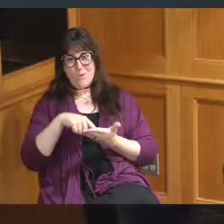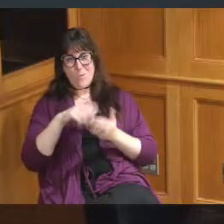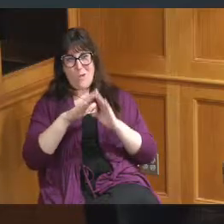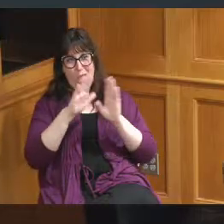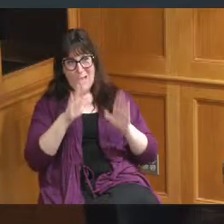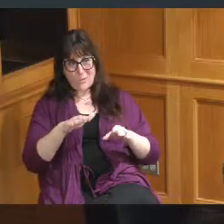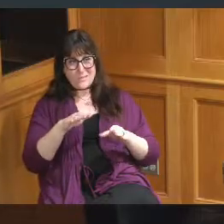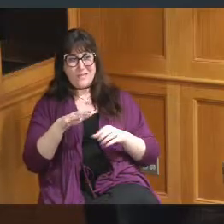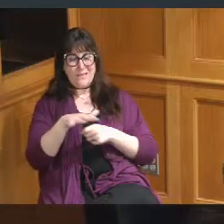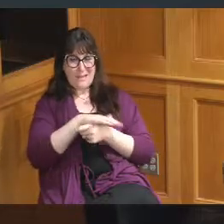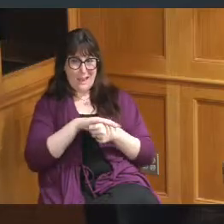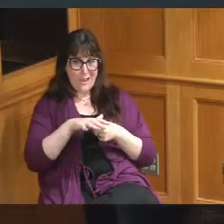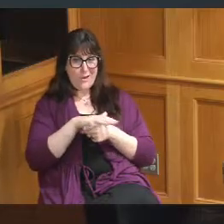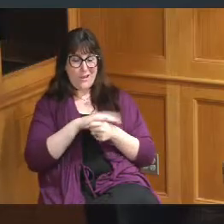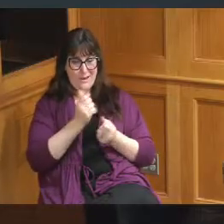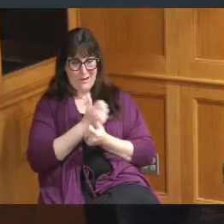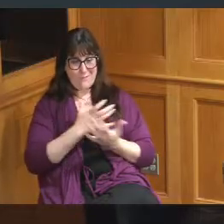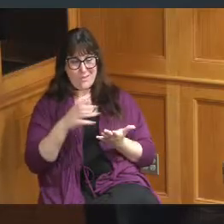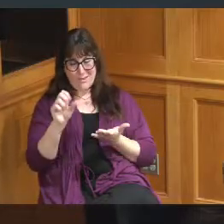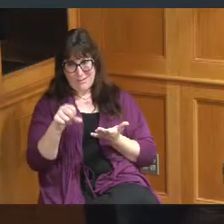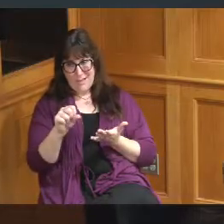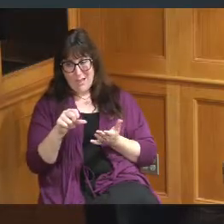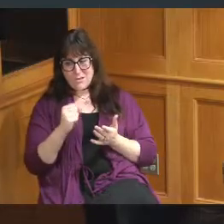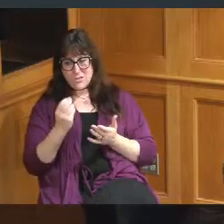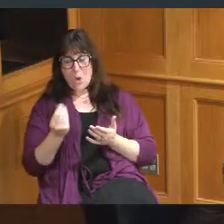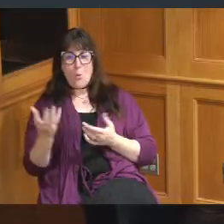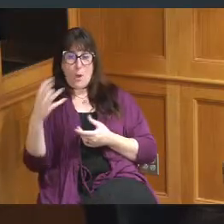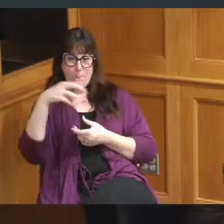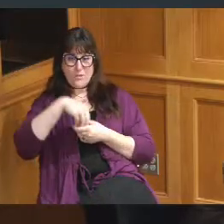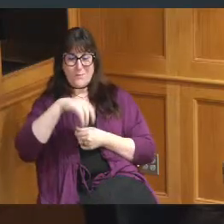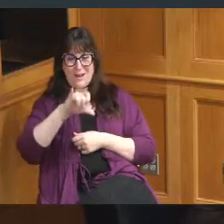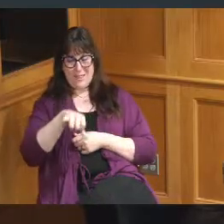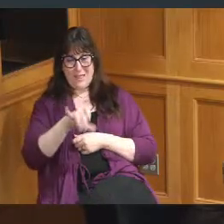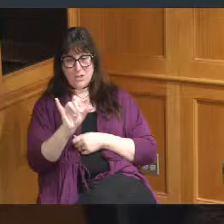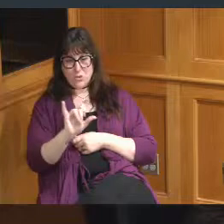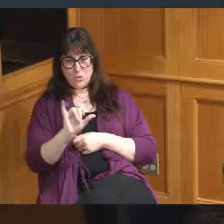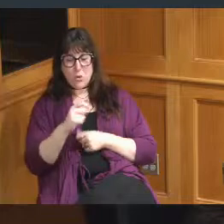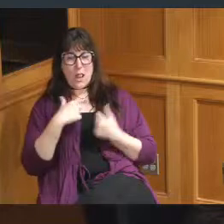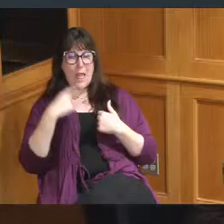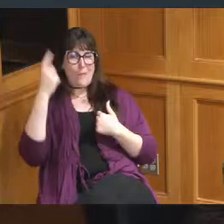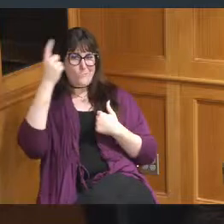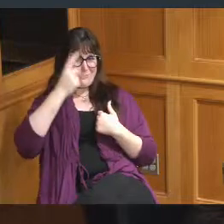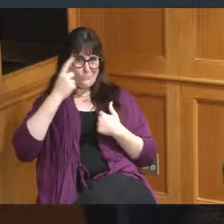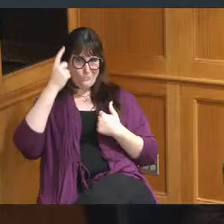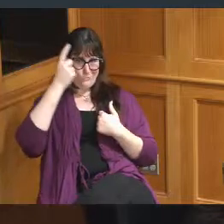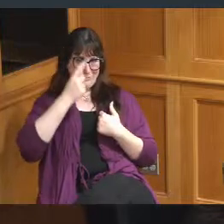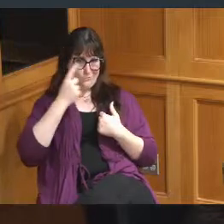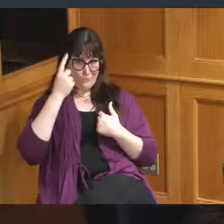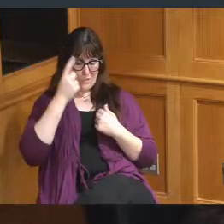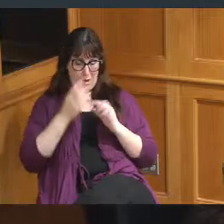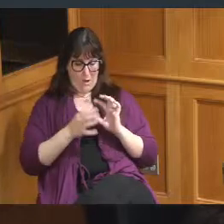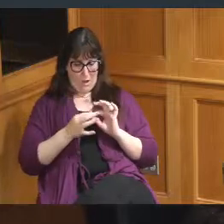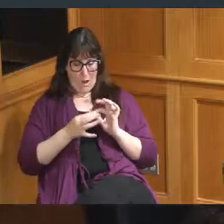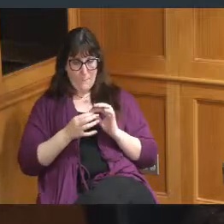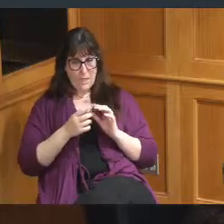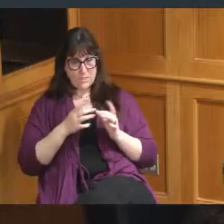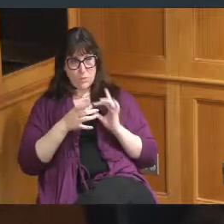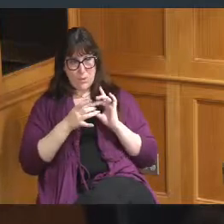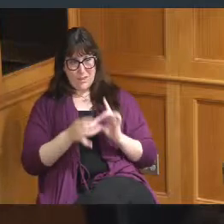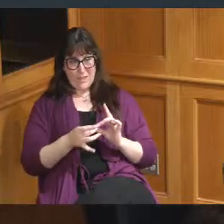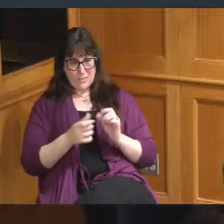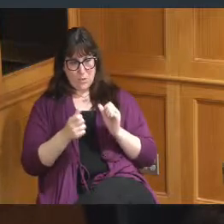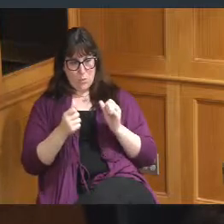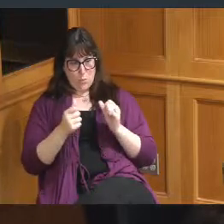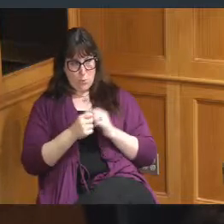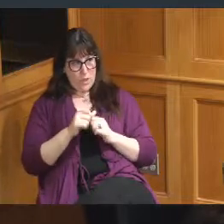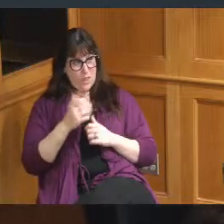area. So I participated in that. Now I'm wondering, I have comments as it relates to what Jeff